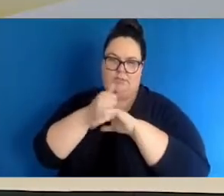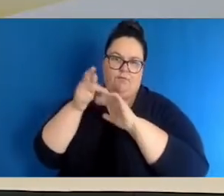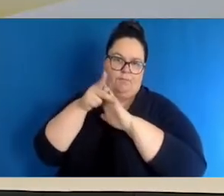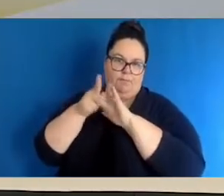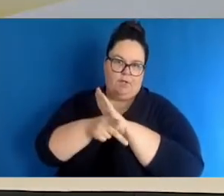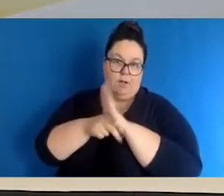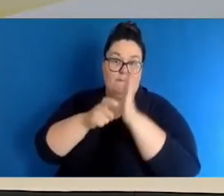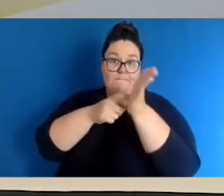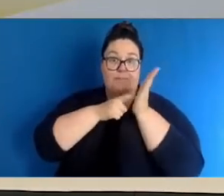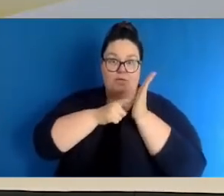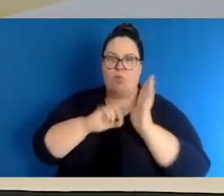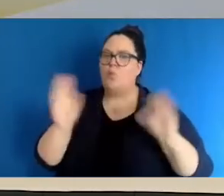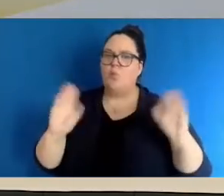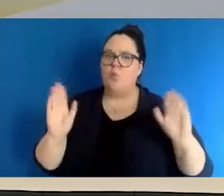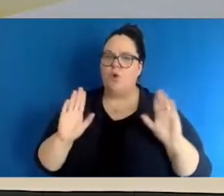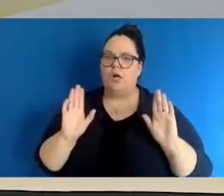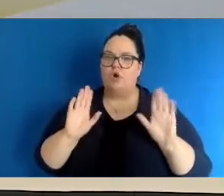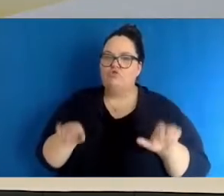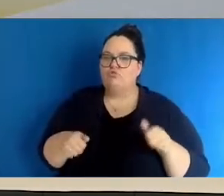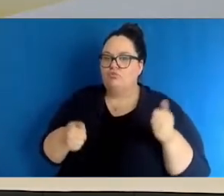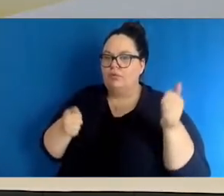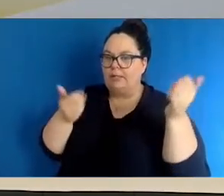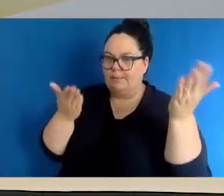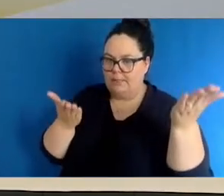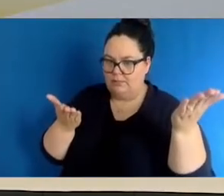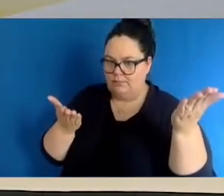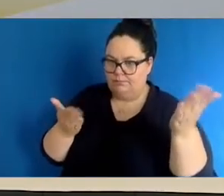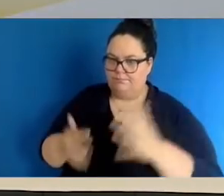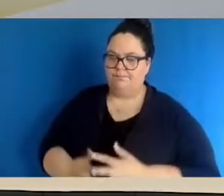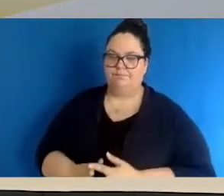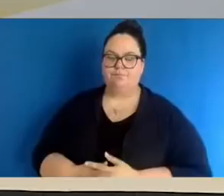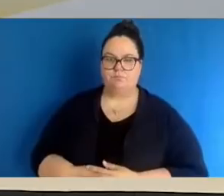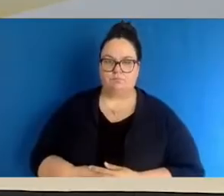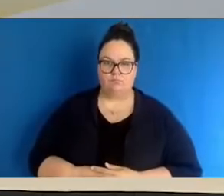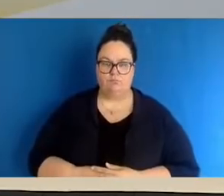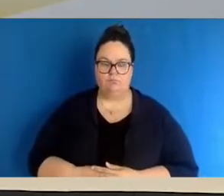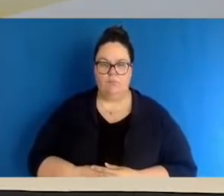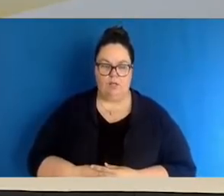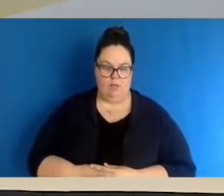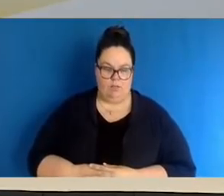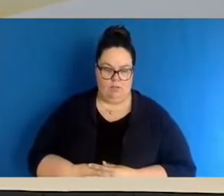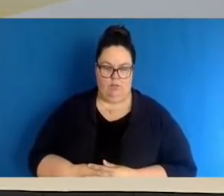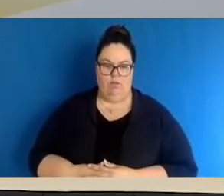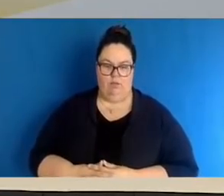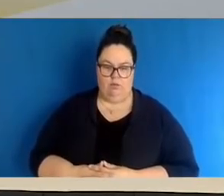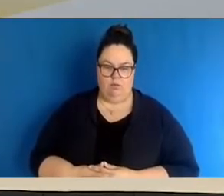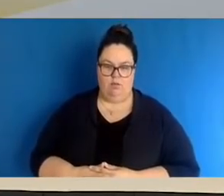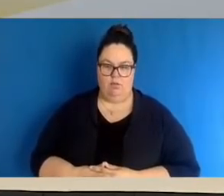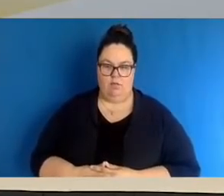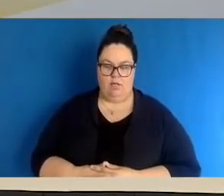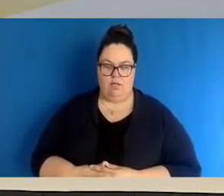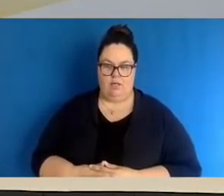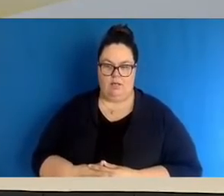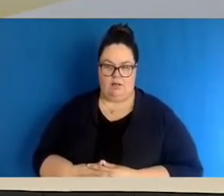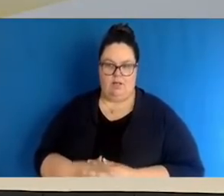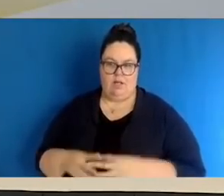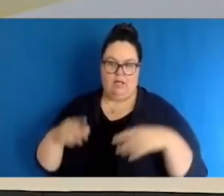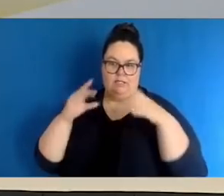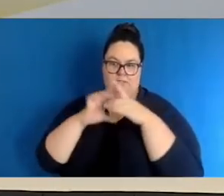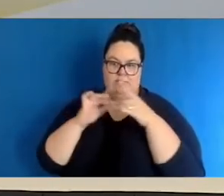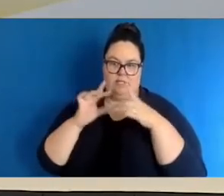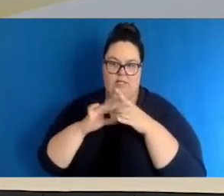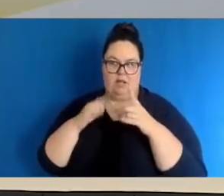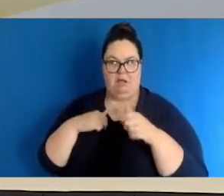not a mandate that I put in place. And I made a recommendation that I anticipate the school system will put in